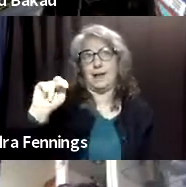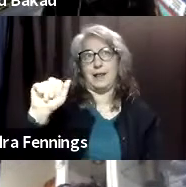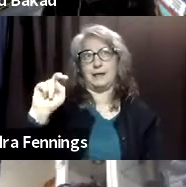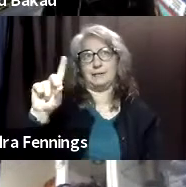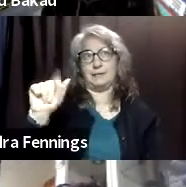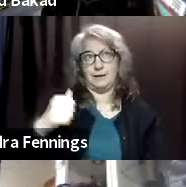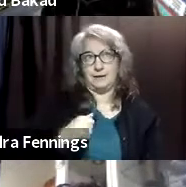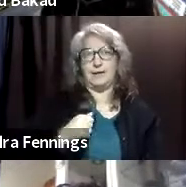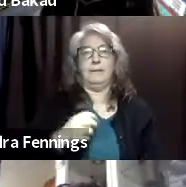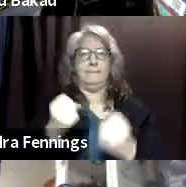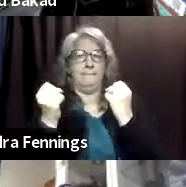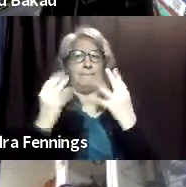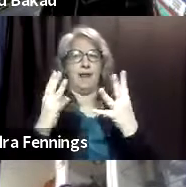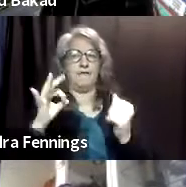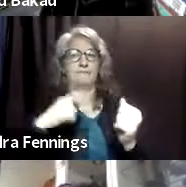I'm from Canada.